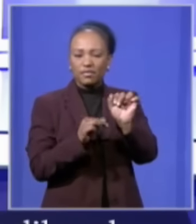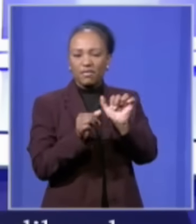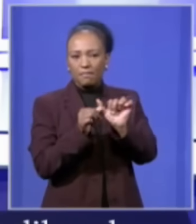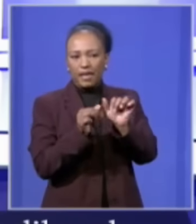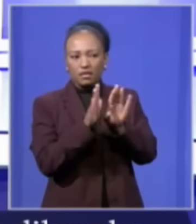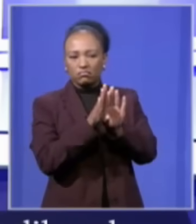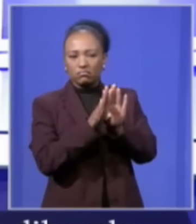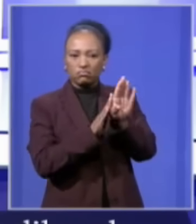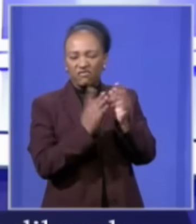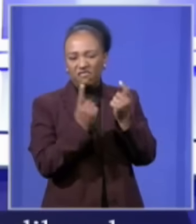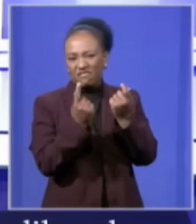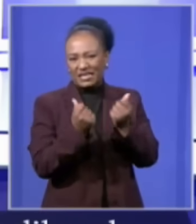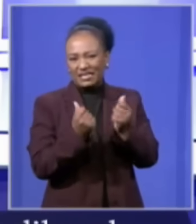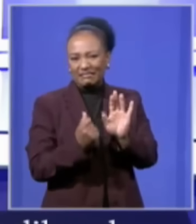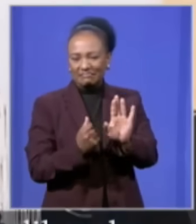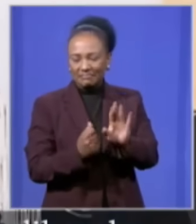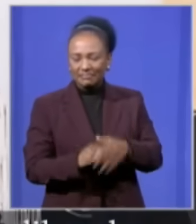sa Masheleng.